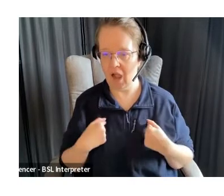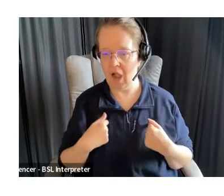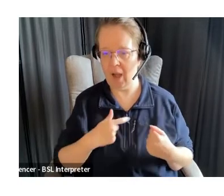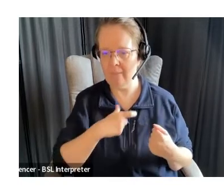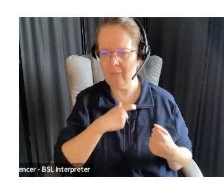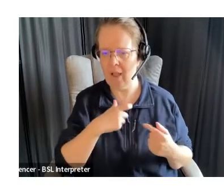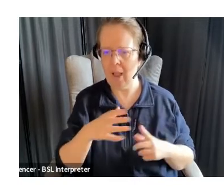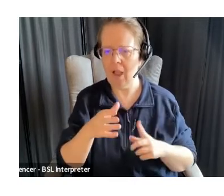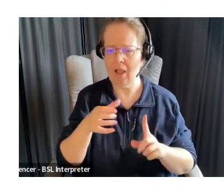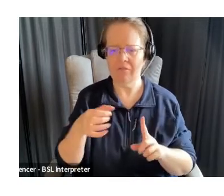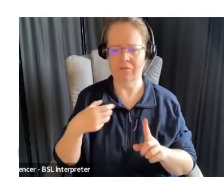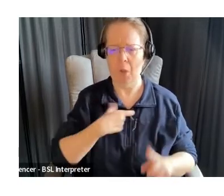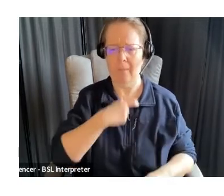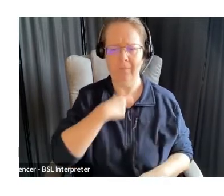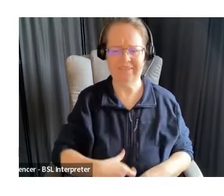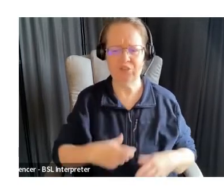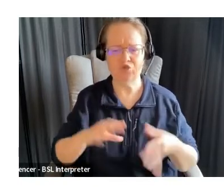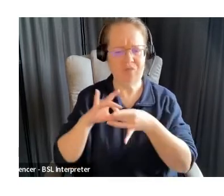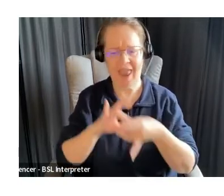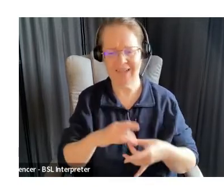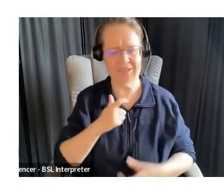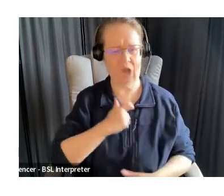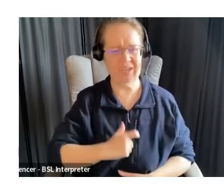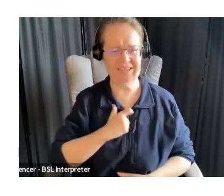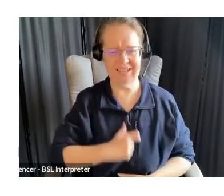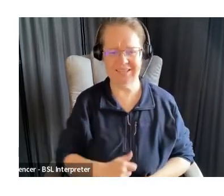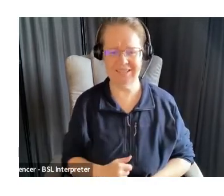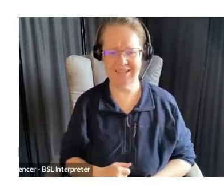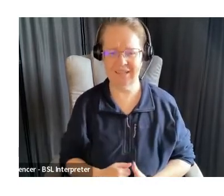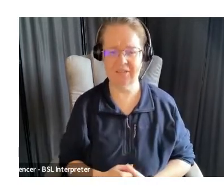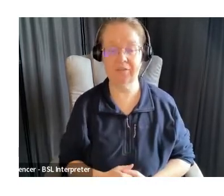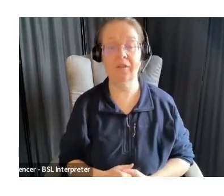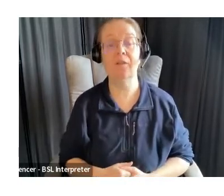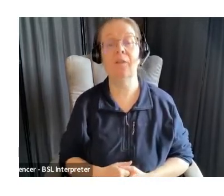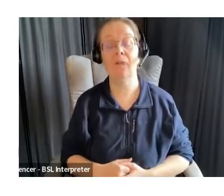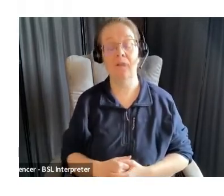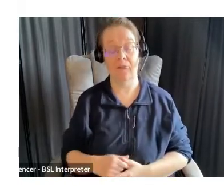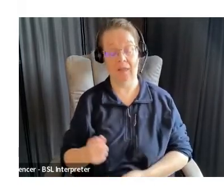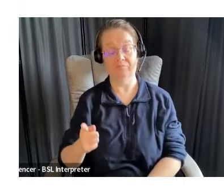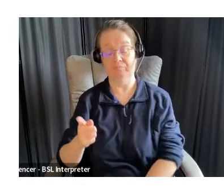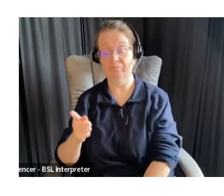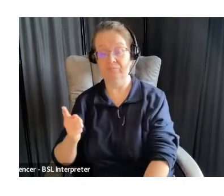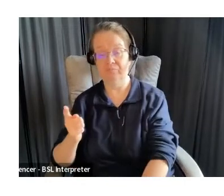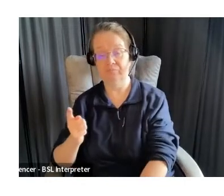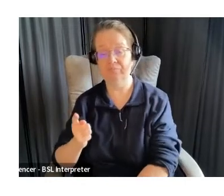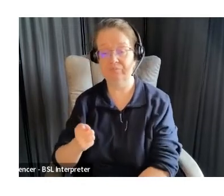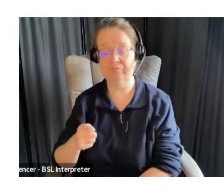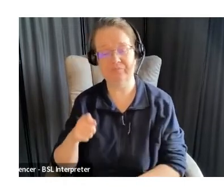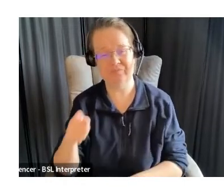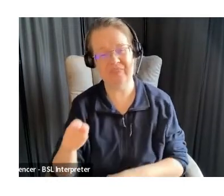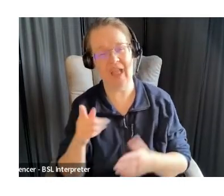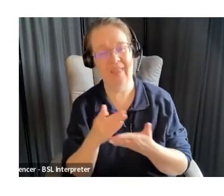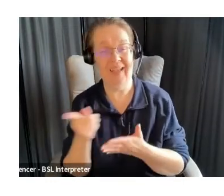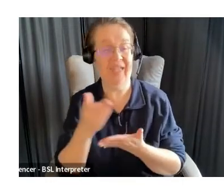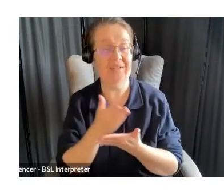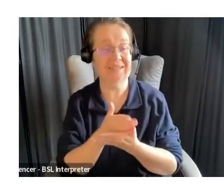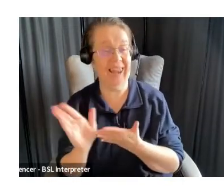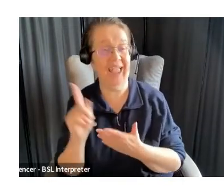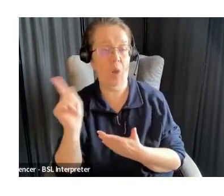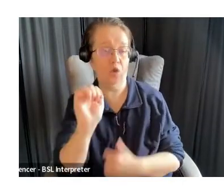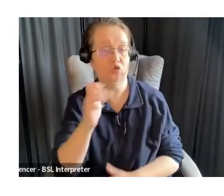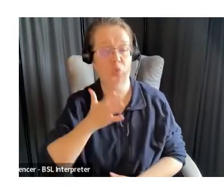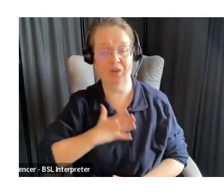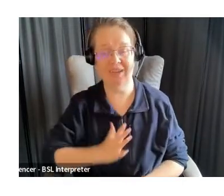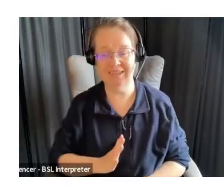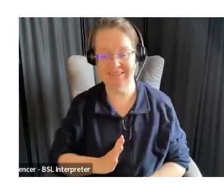Okay, that's great. That is actually getting very clear about what your needs are.